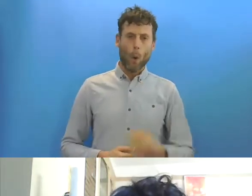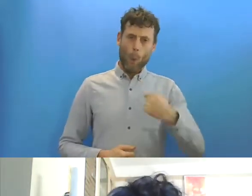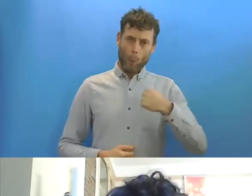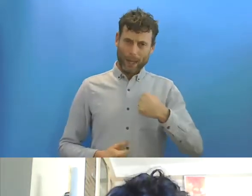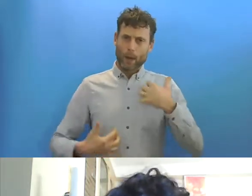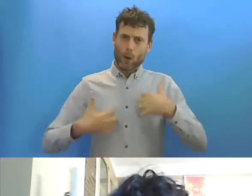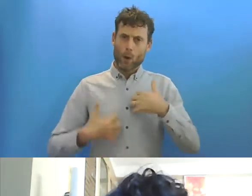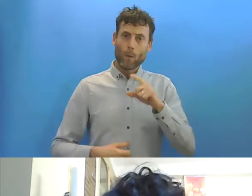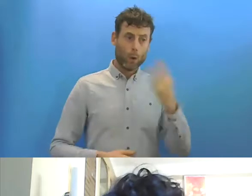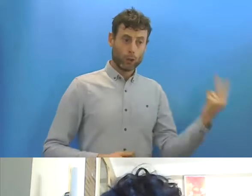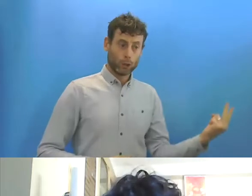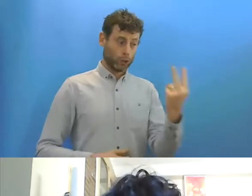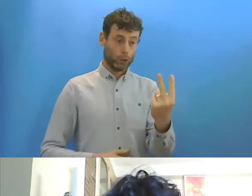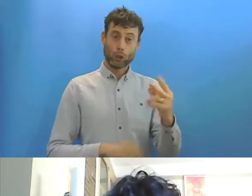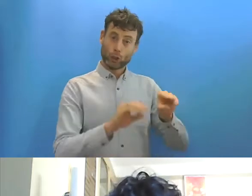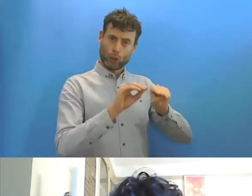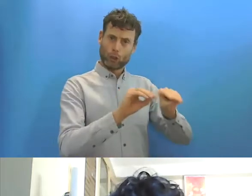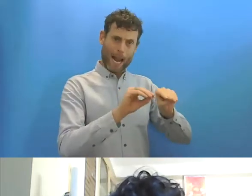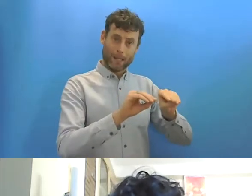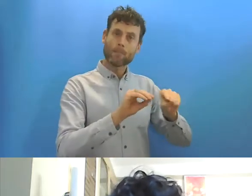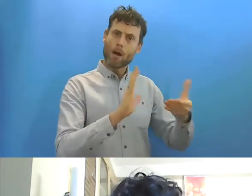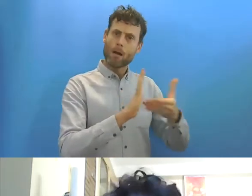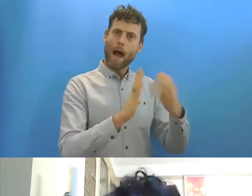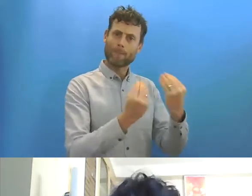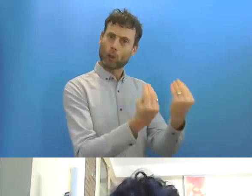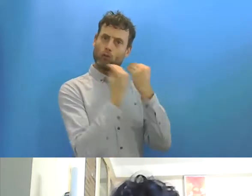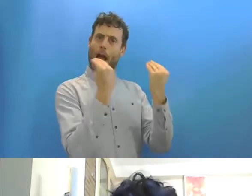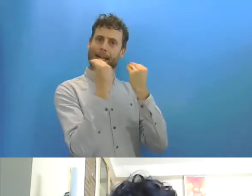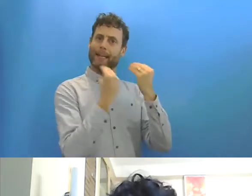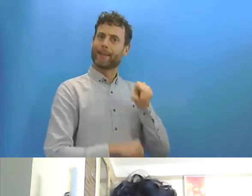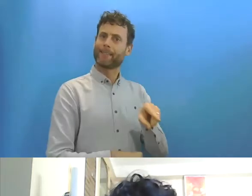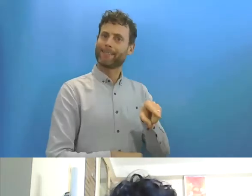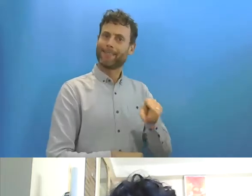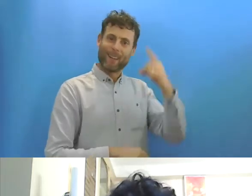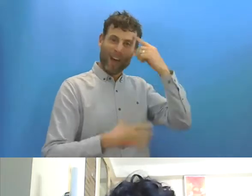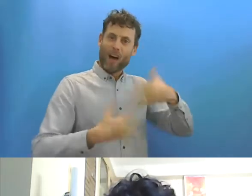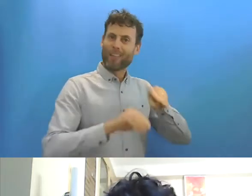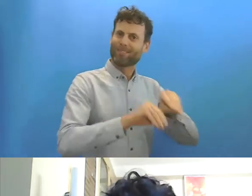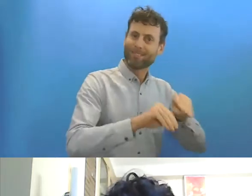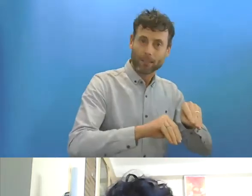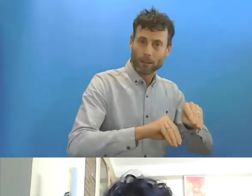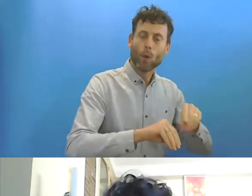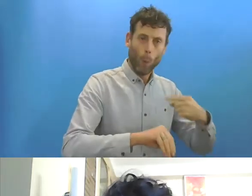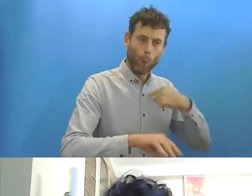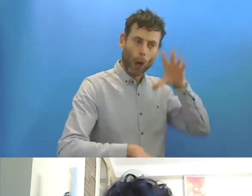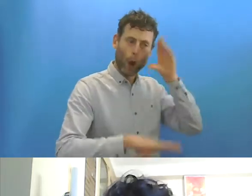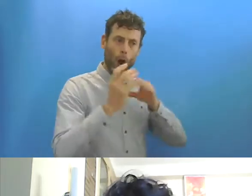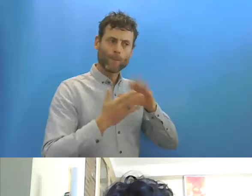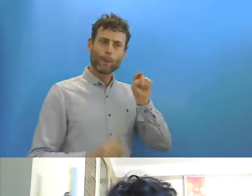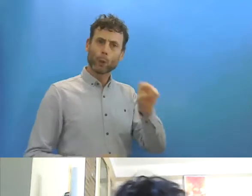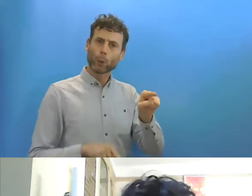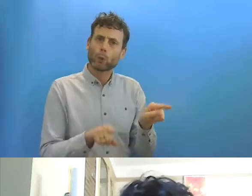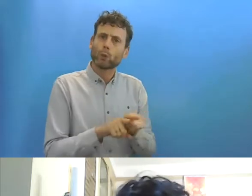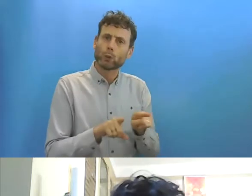for us, the traineeship is definitely, it's a two-way thing. It's not us giving you skills and that's it. It's very much